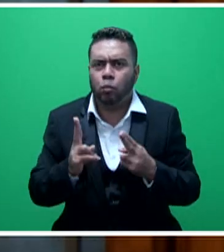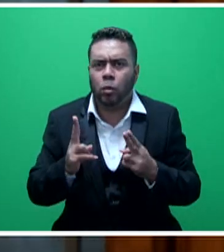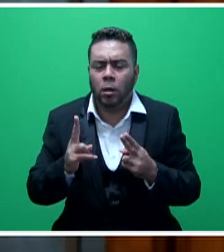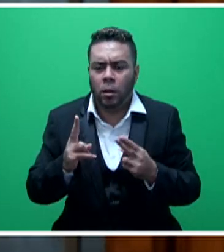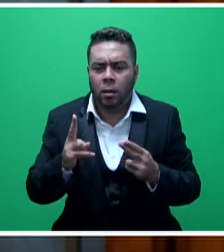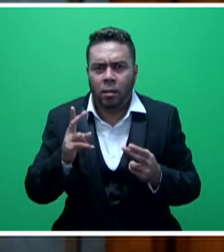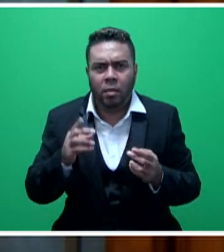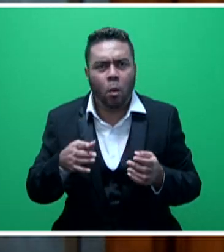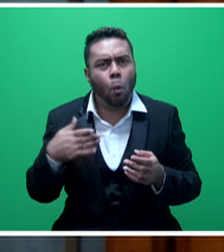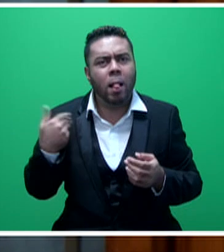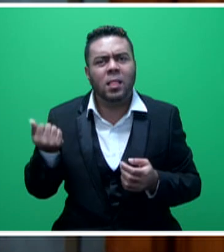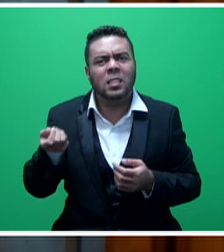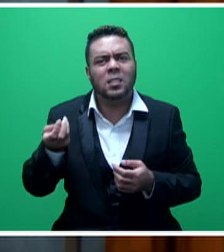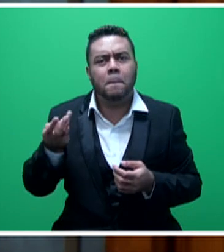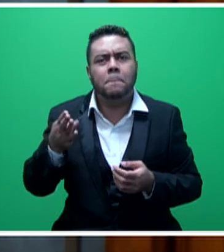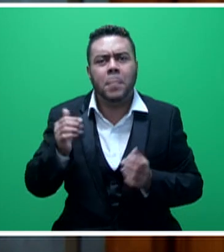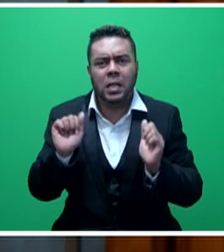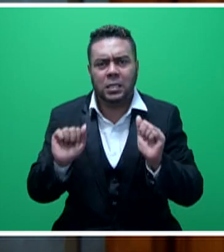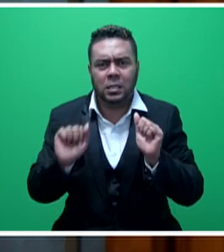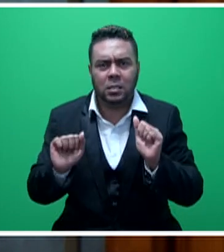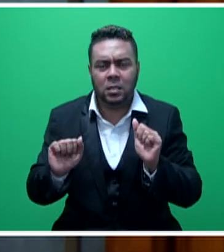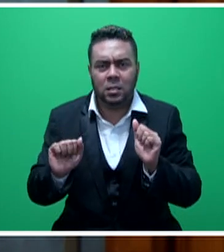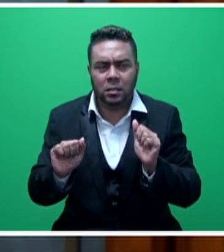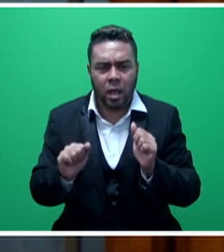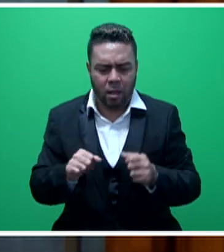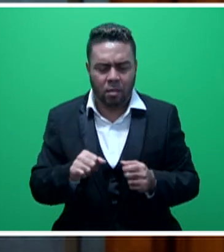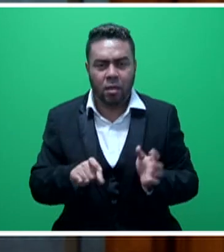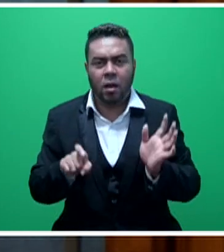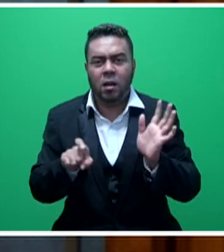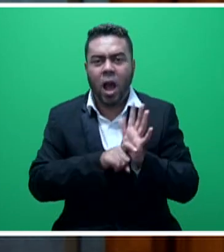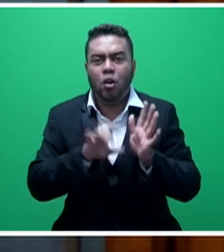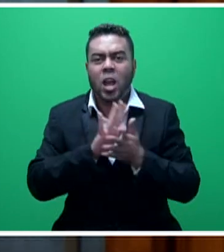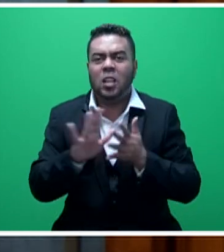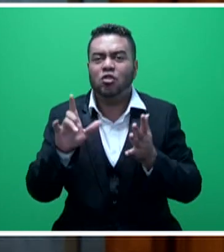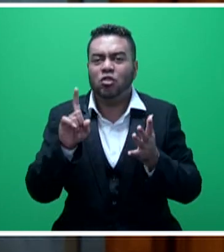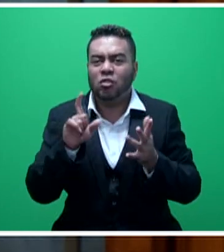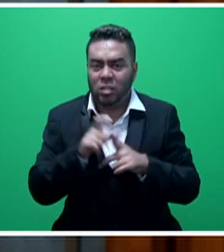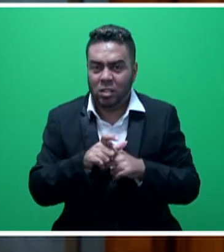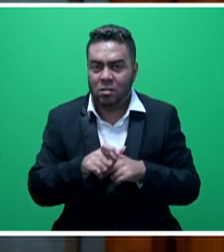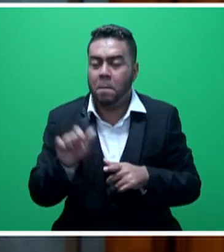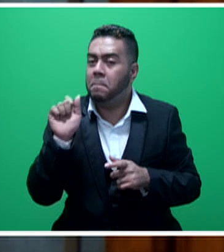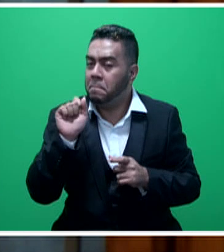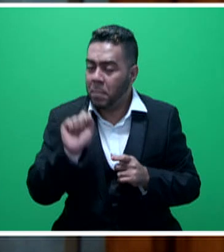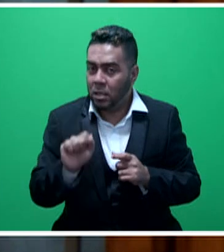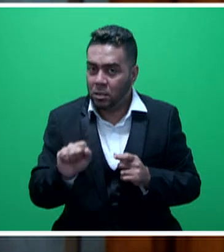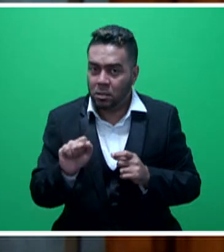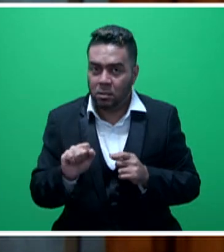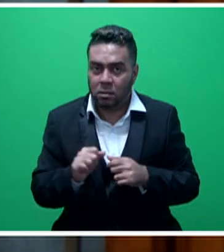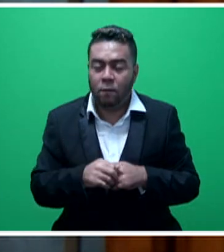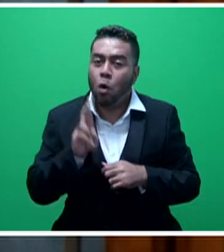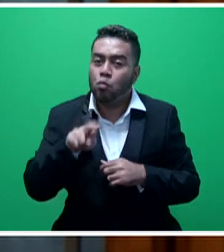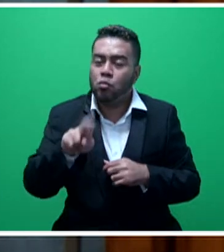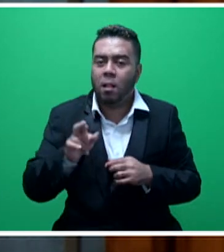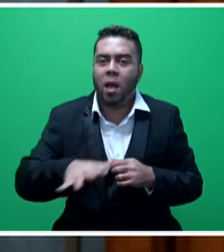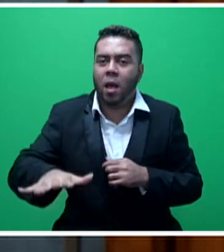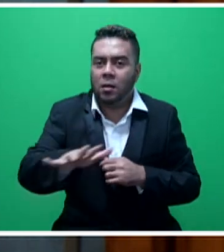Wellness Bus, and the Rheumatic Heart Disease Mobile Clinic for outreach programs in the rural and remote areas.